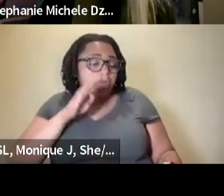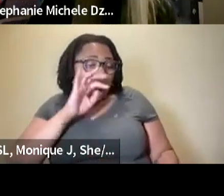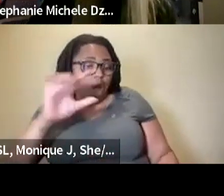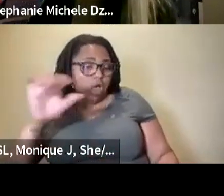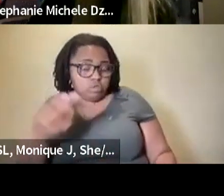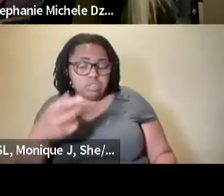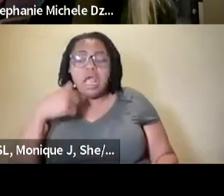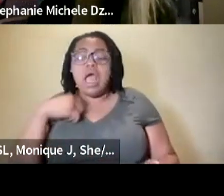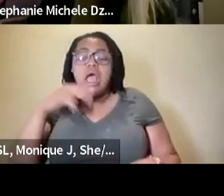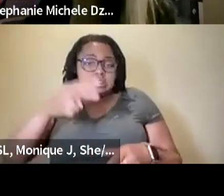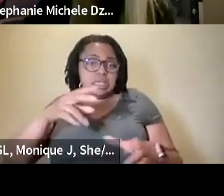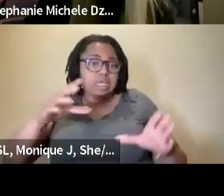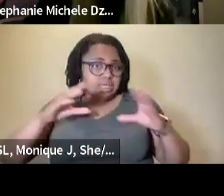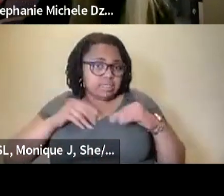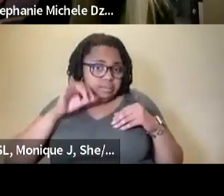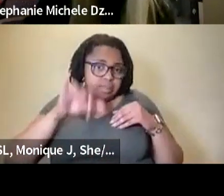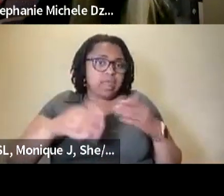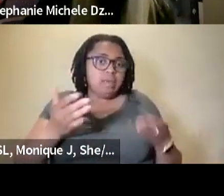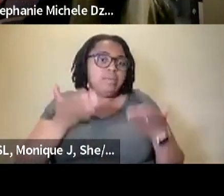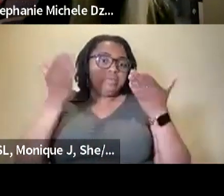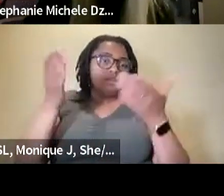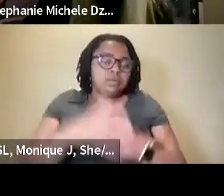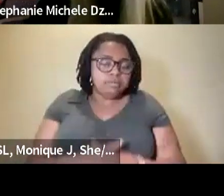it. Thank you.